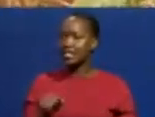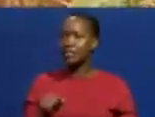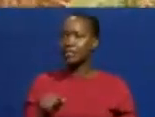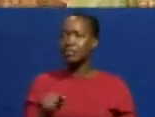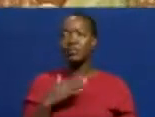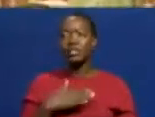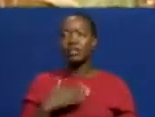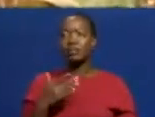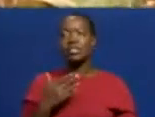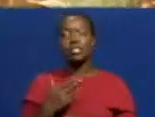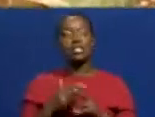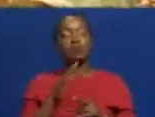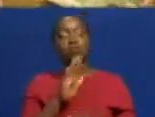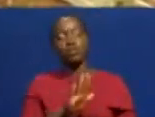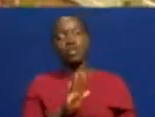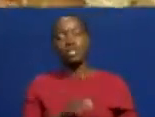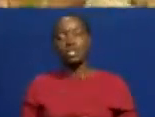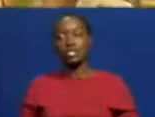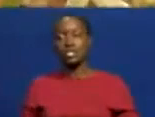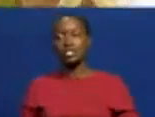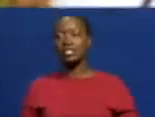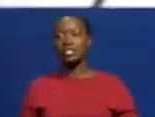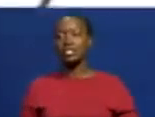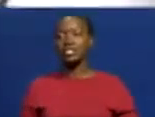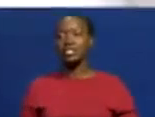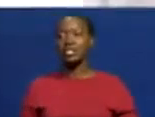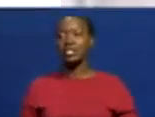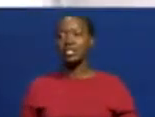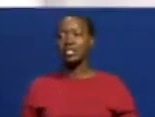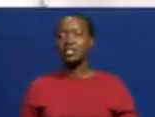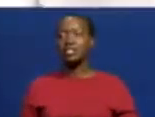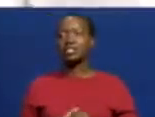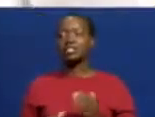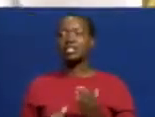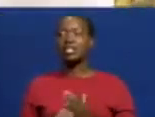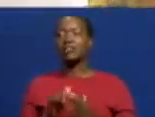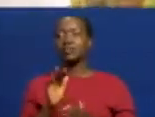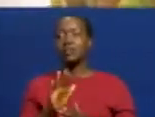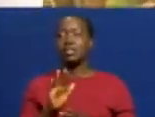please tell us your name. Please kindly, if you could come here, tell us your name,